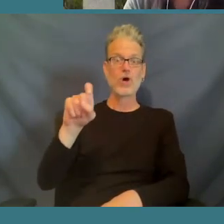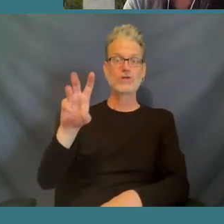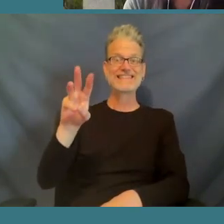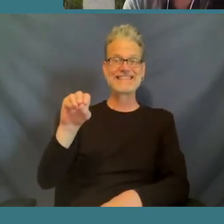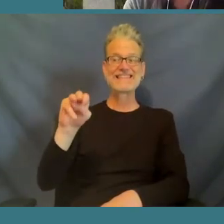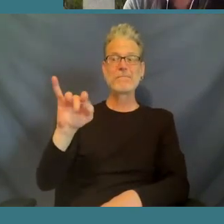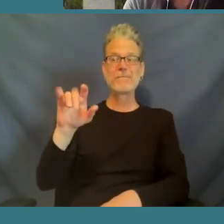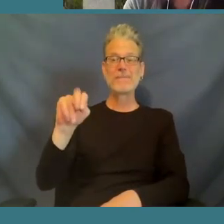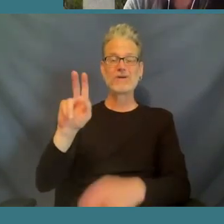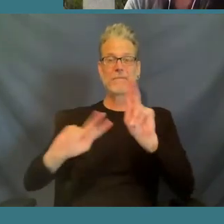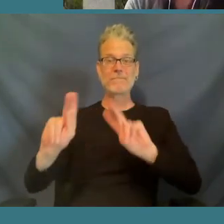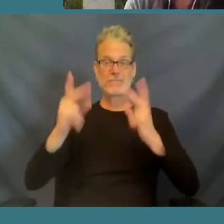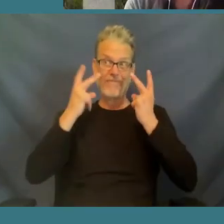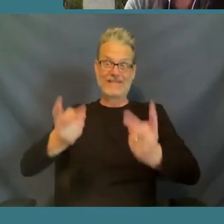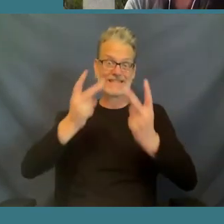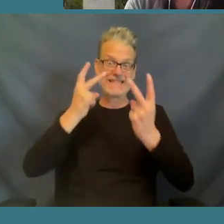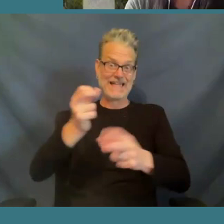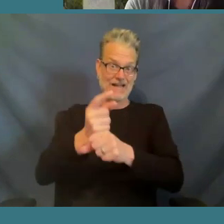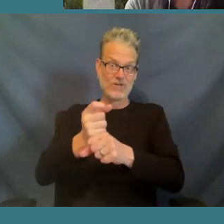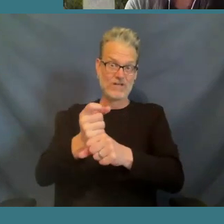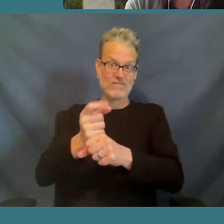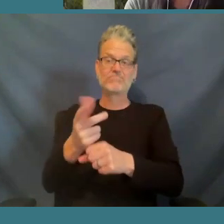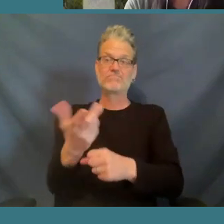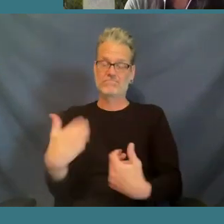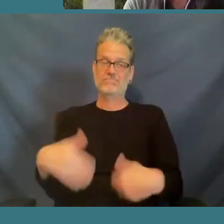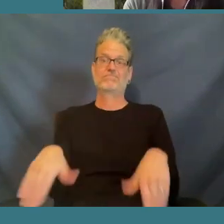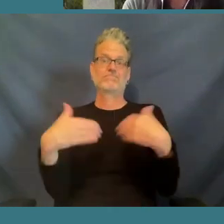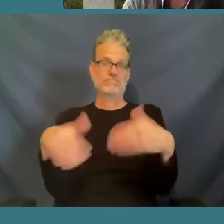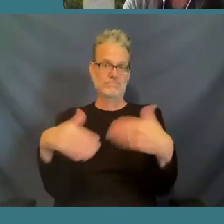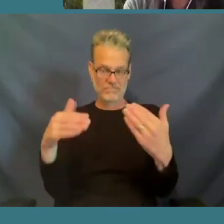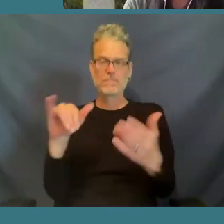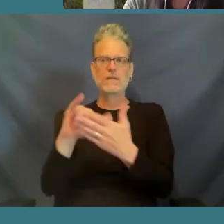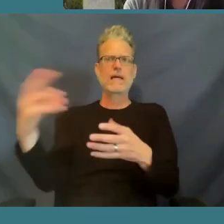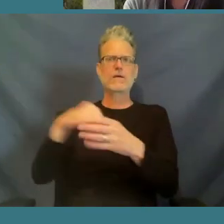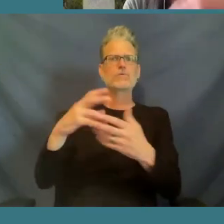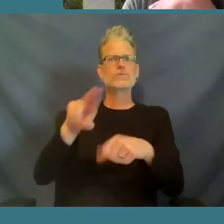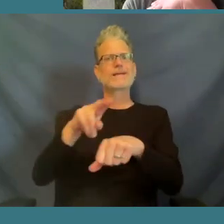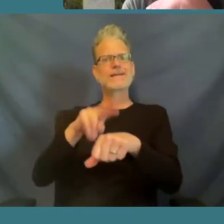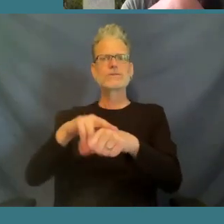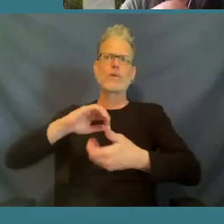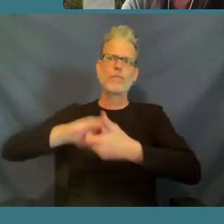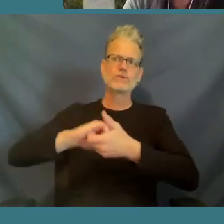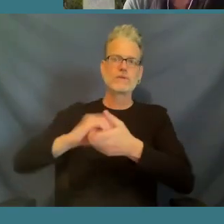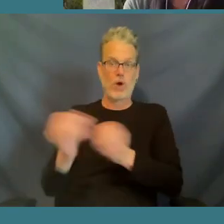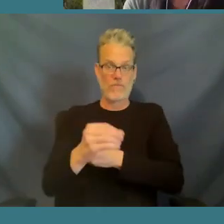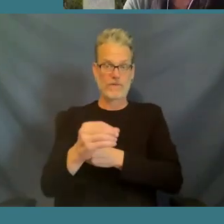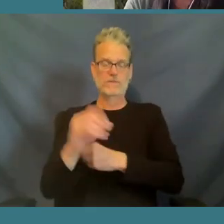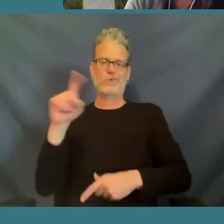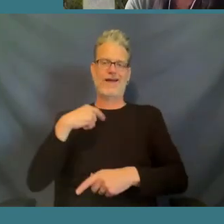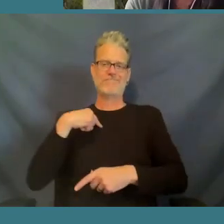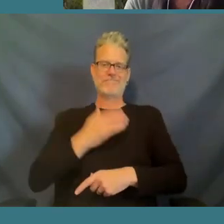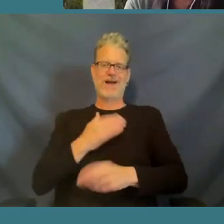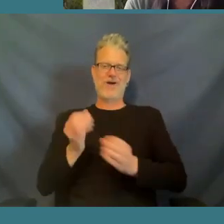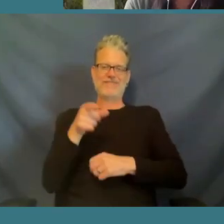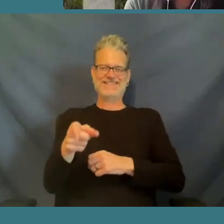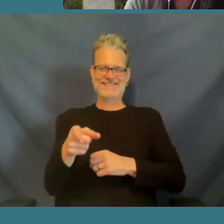year. So the National Forest System Deputy Area includes the National Partnership Office, where I sit, the Office of